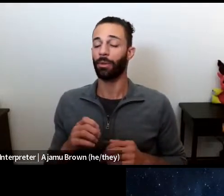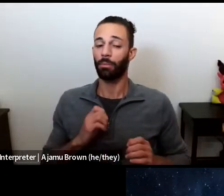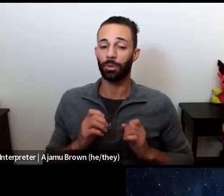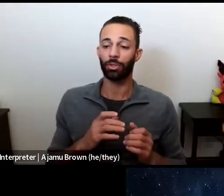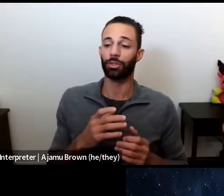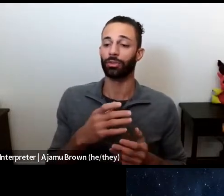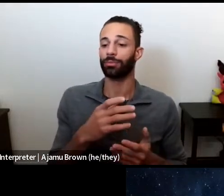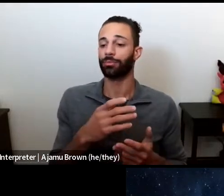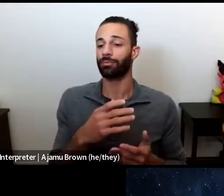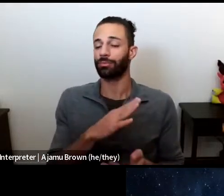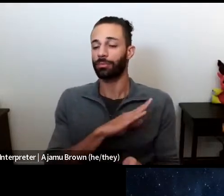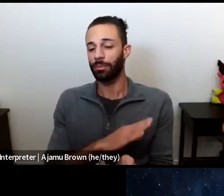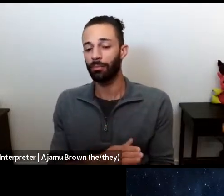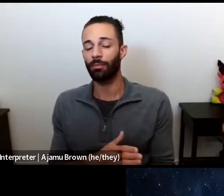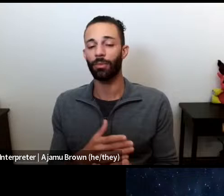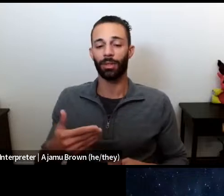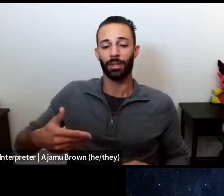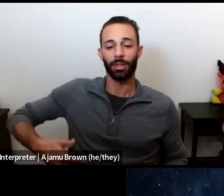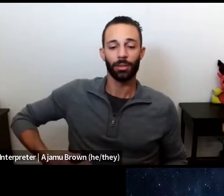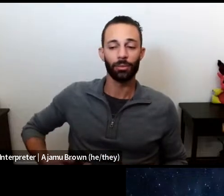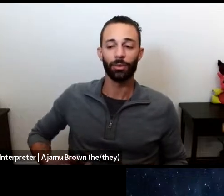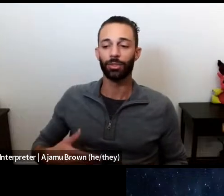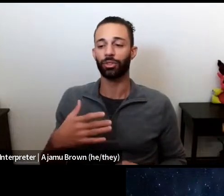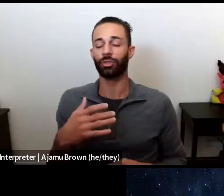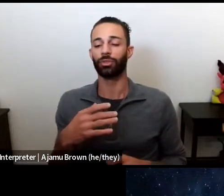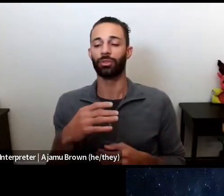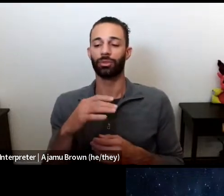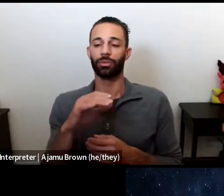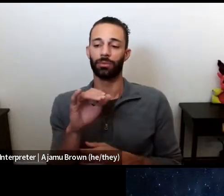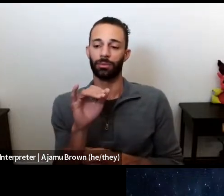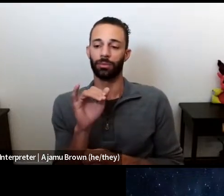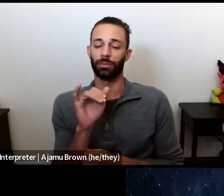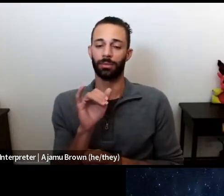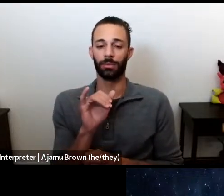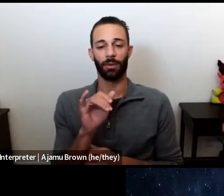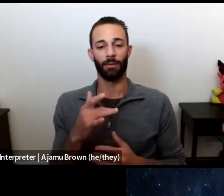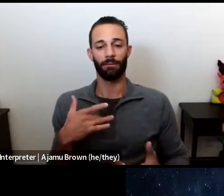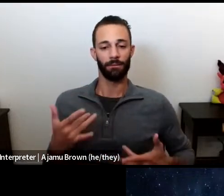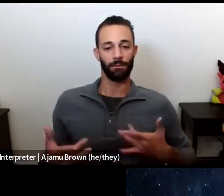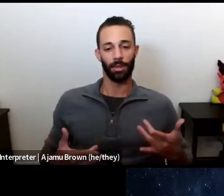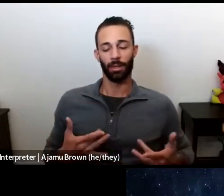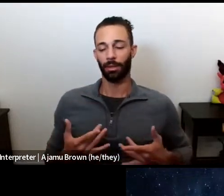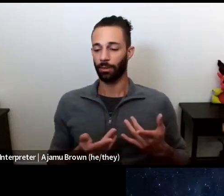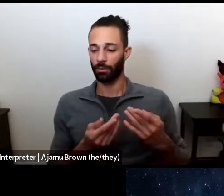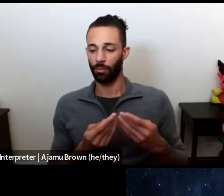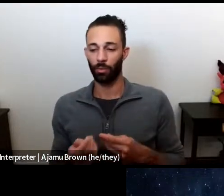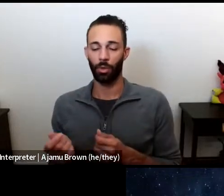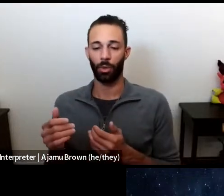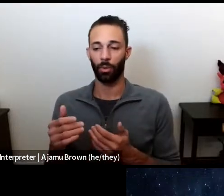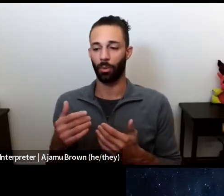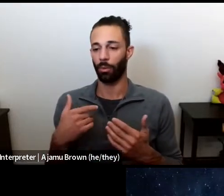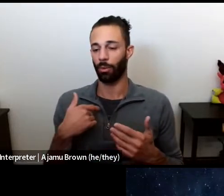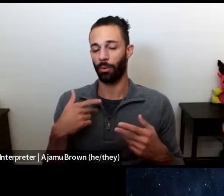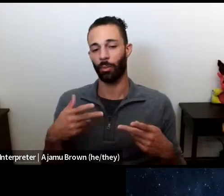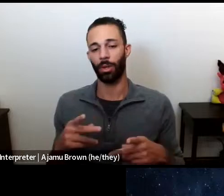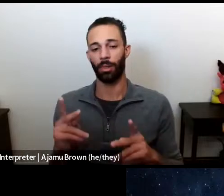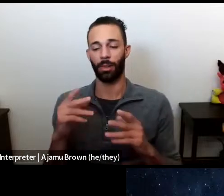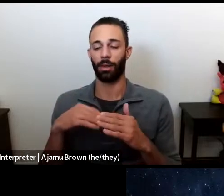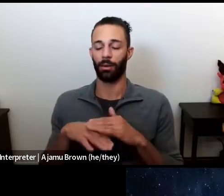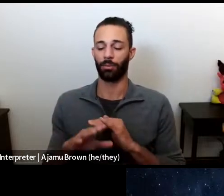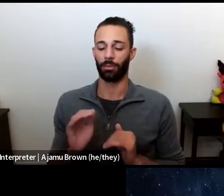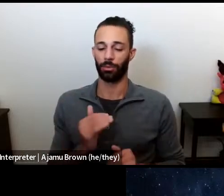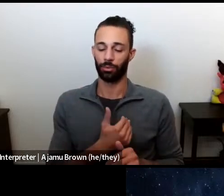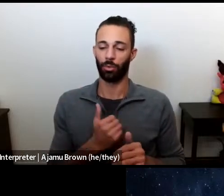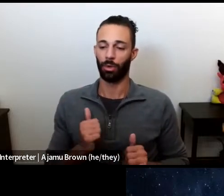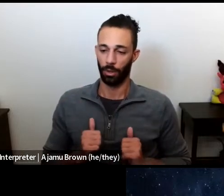intuition. It is the feels, it is the flow that we allow into our existence, right?